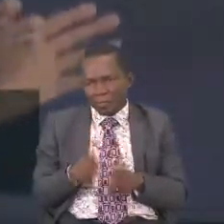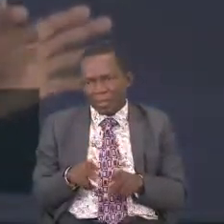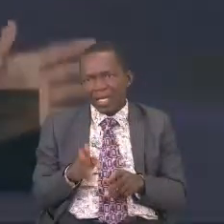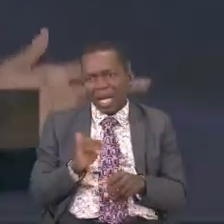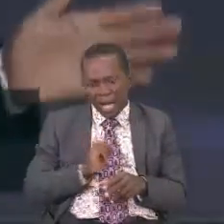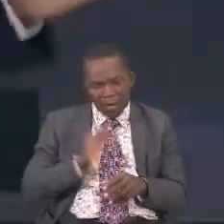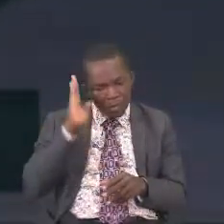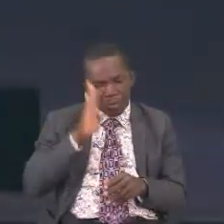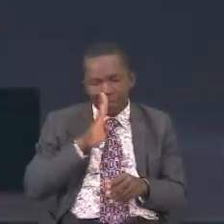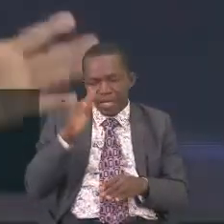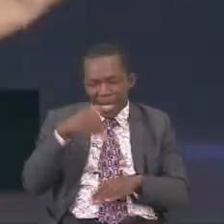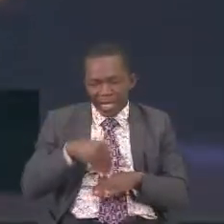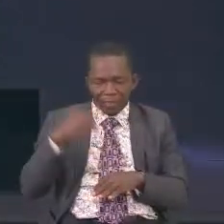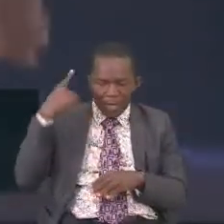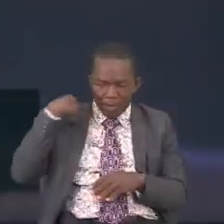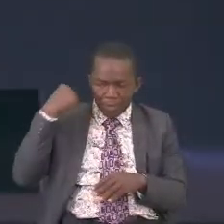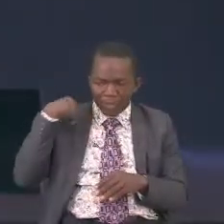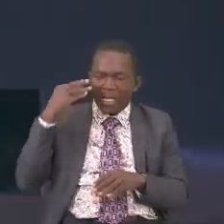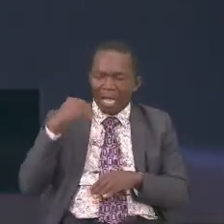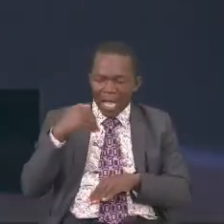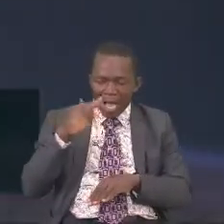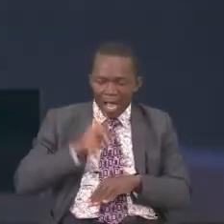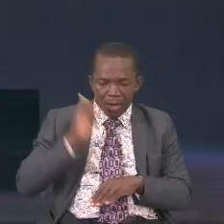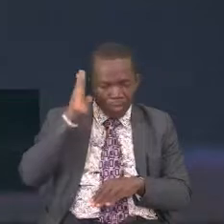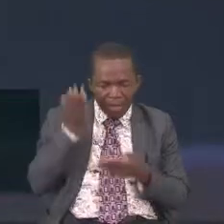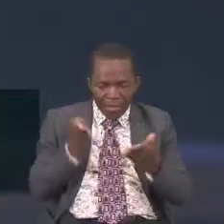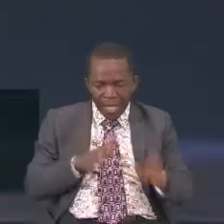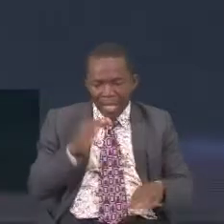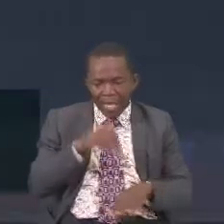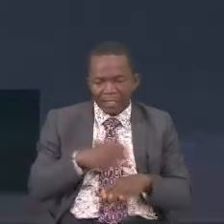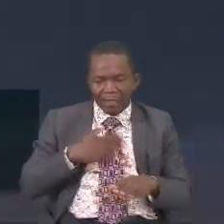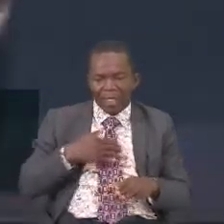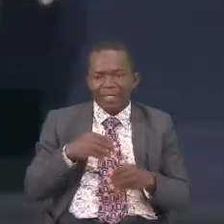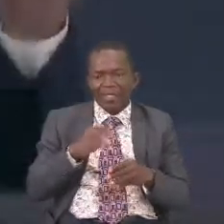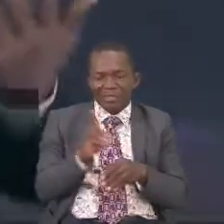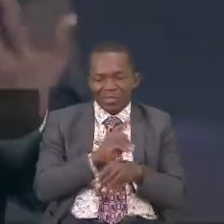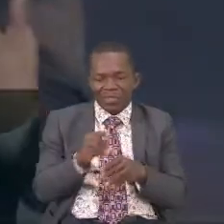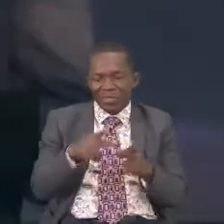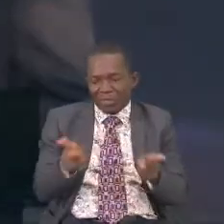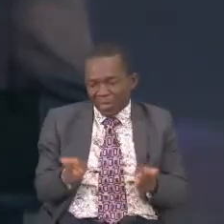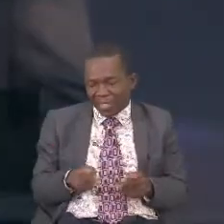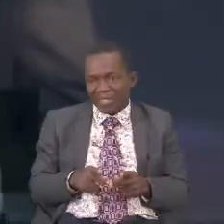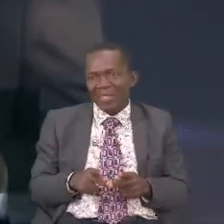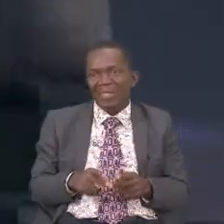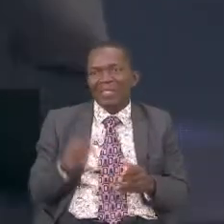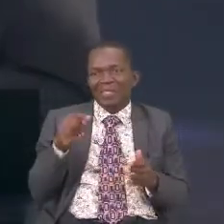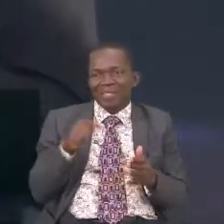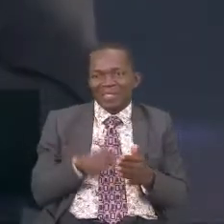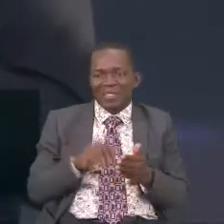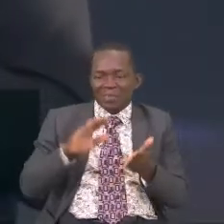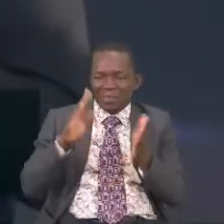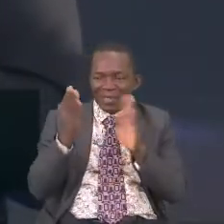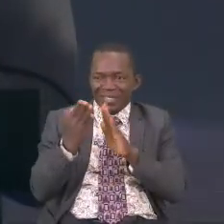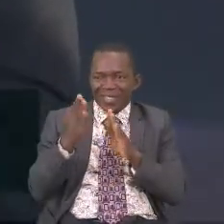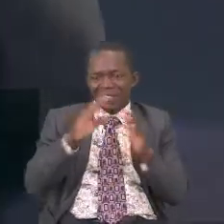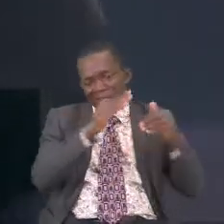post. I will die at my post. The present generation, we